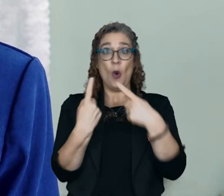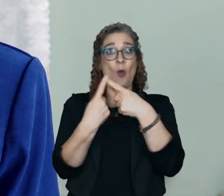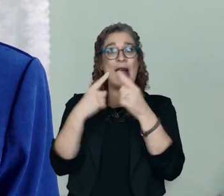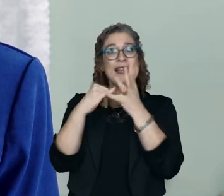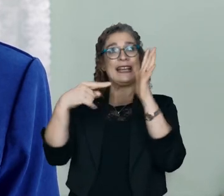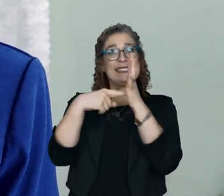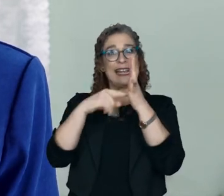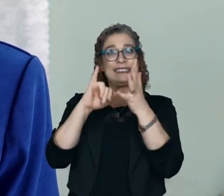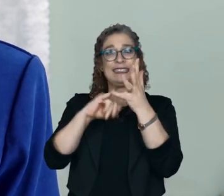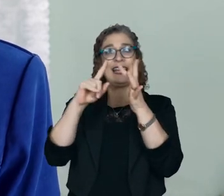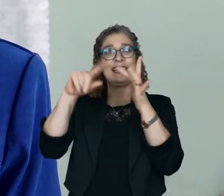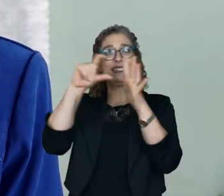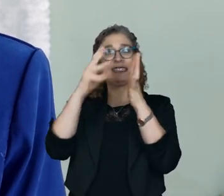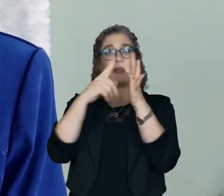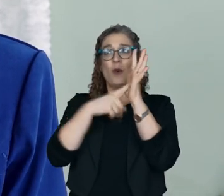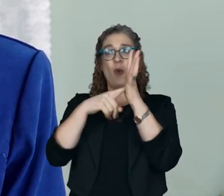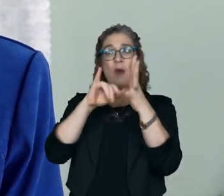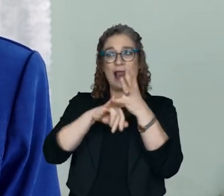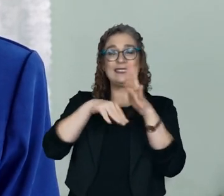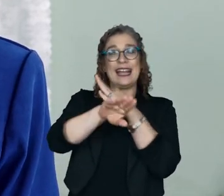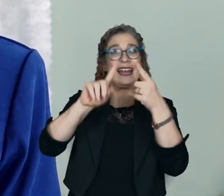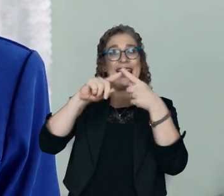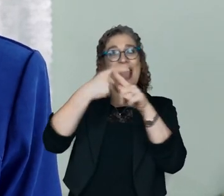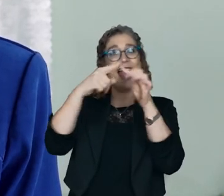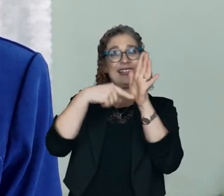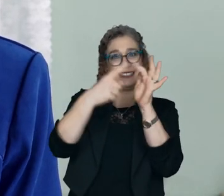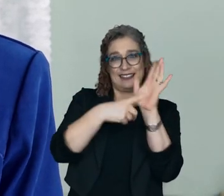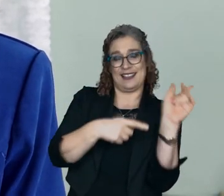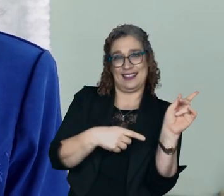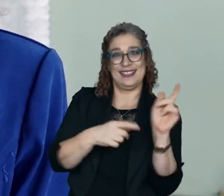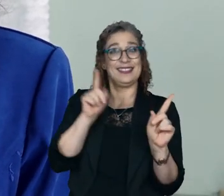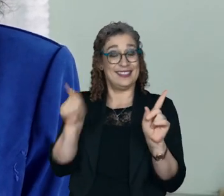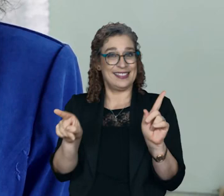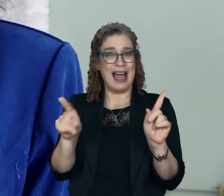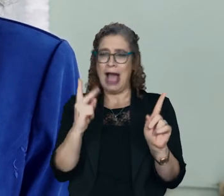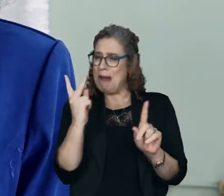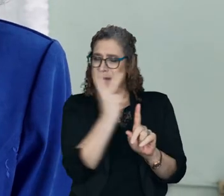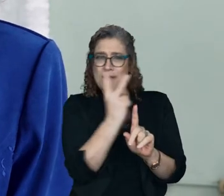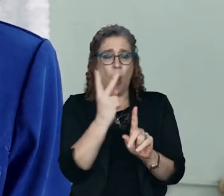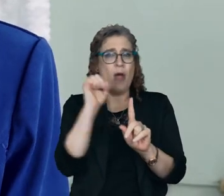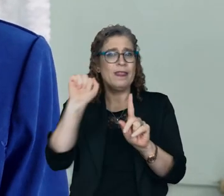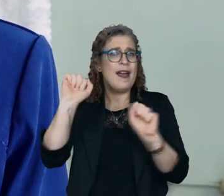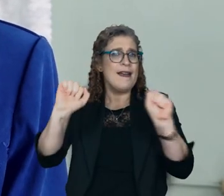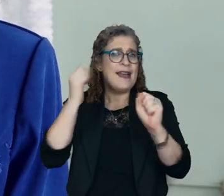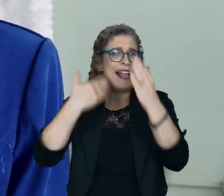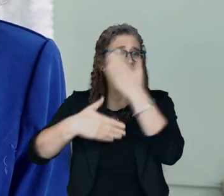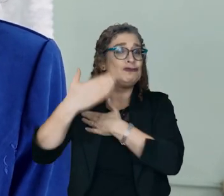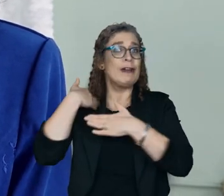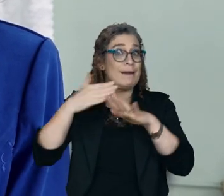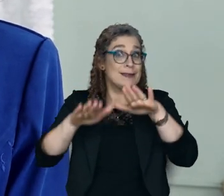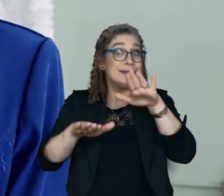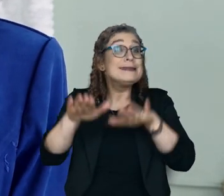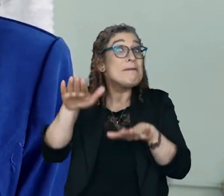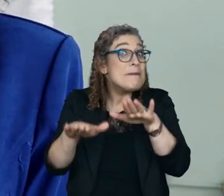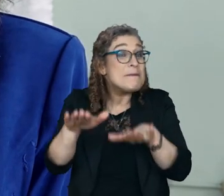Sidwell's in Exeter. Both of these churches have similar histories, and the